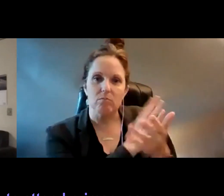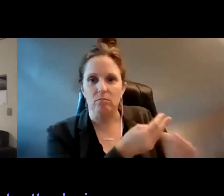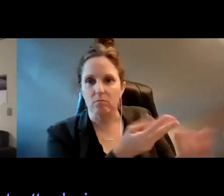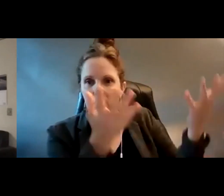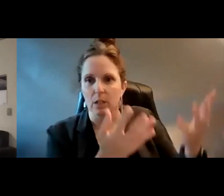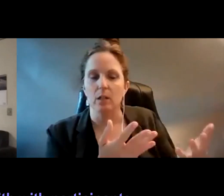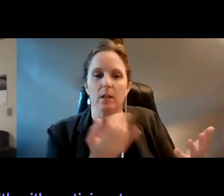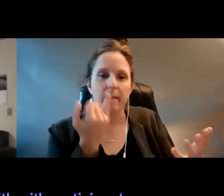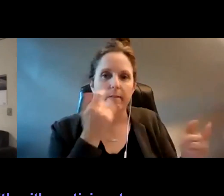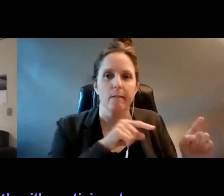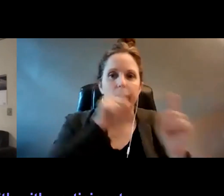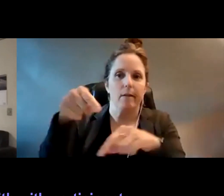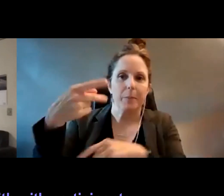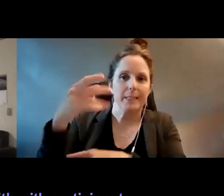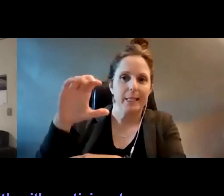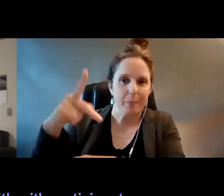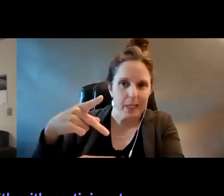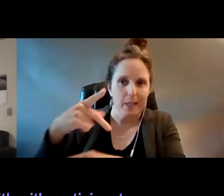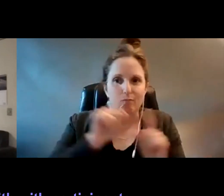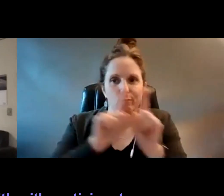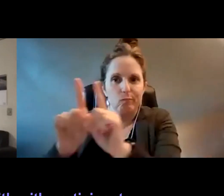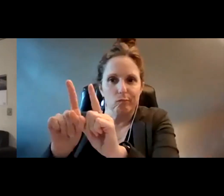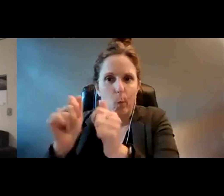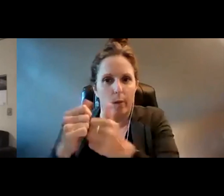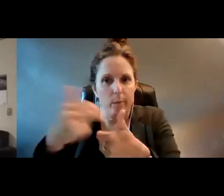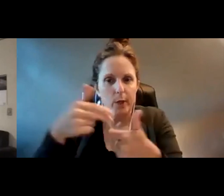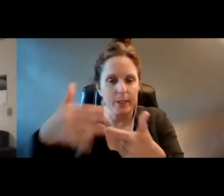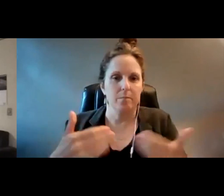to providers. We gave them the academic detailing training,